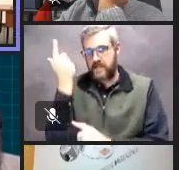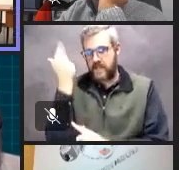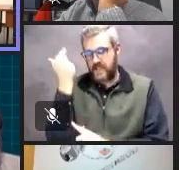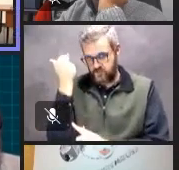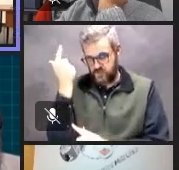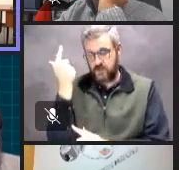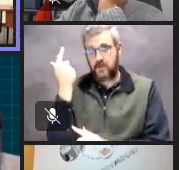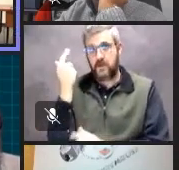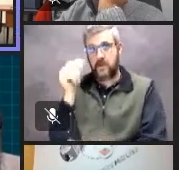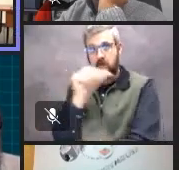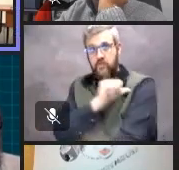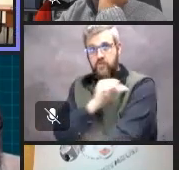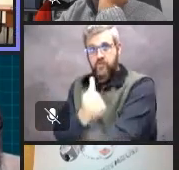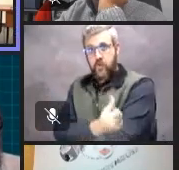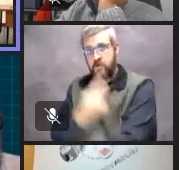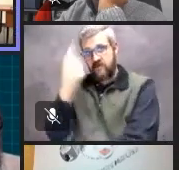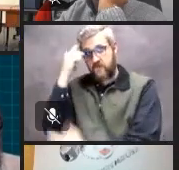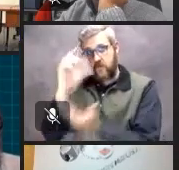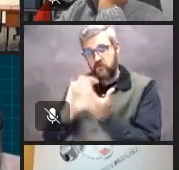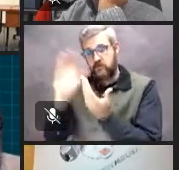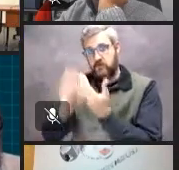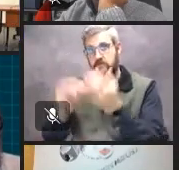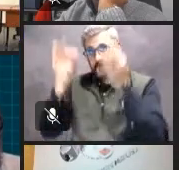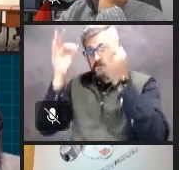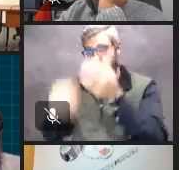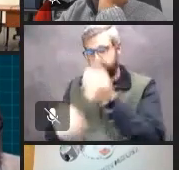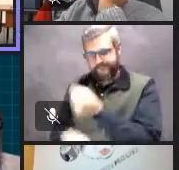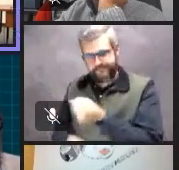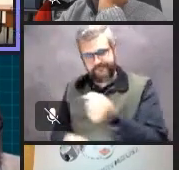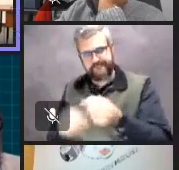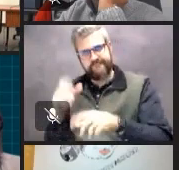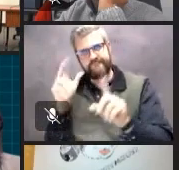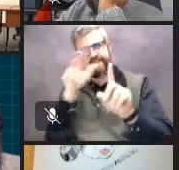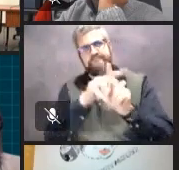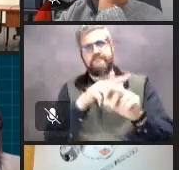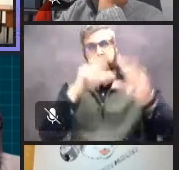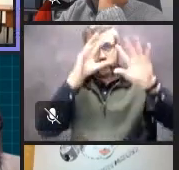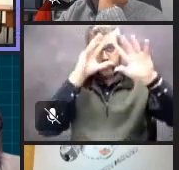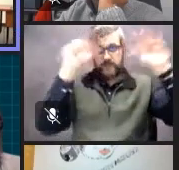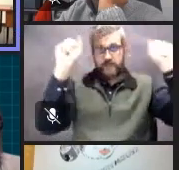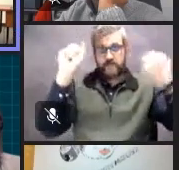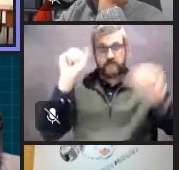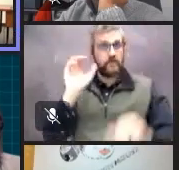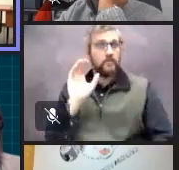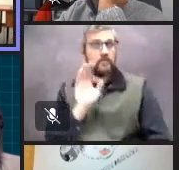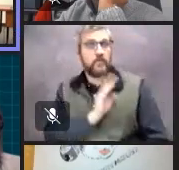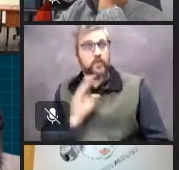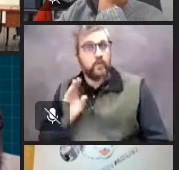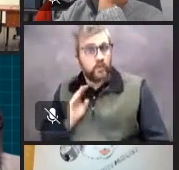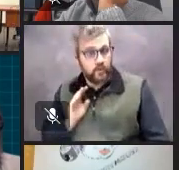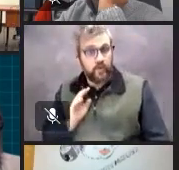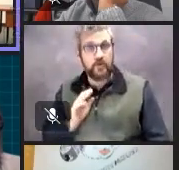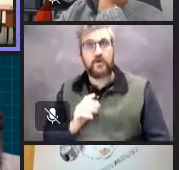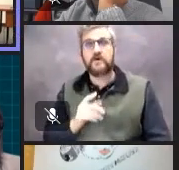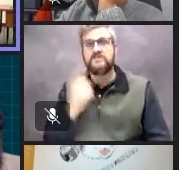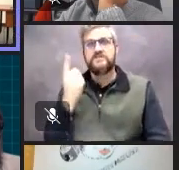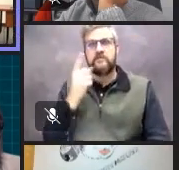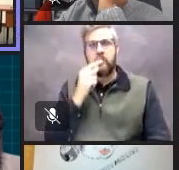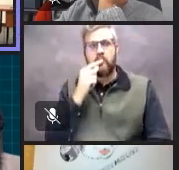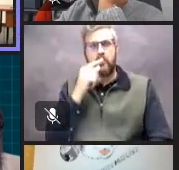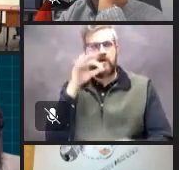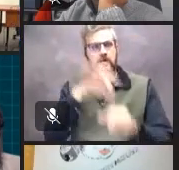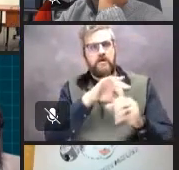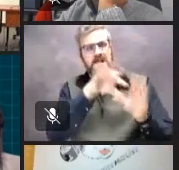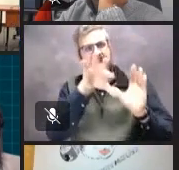the authority around curricular decisions to superintendents and boards, you really have elected or someone who's accountable to